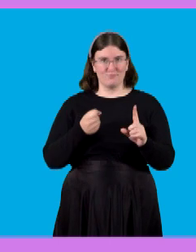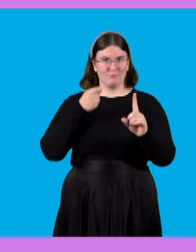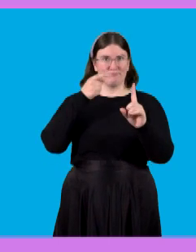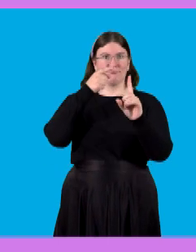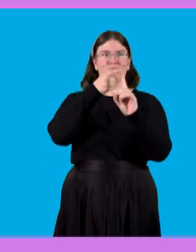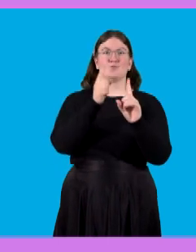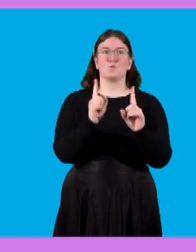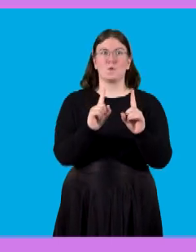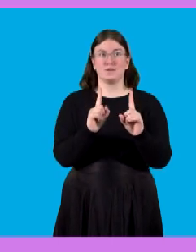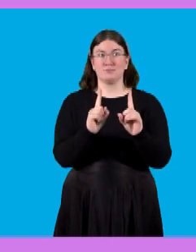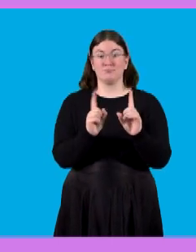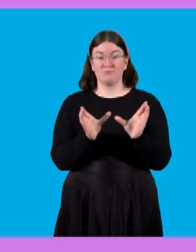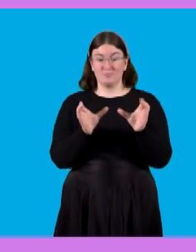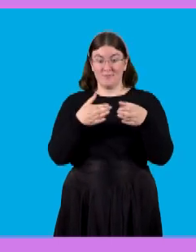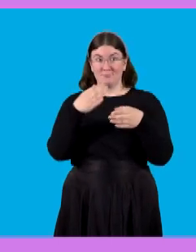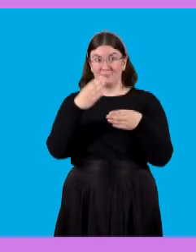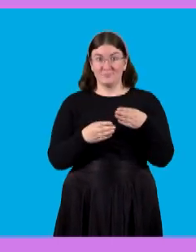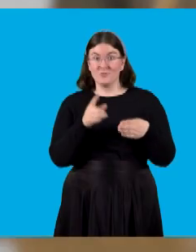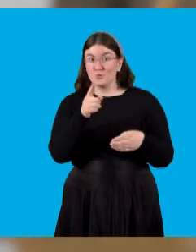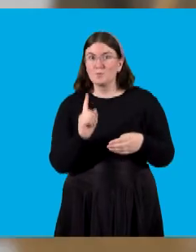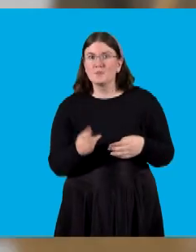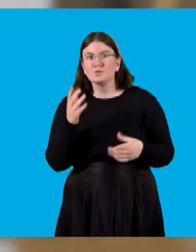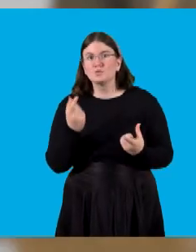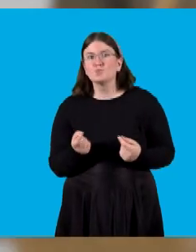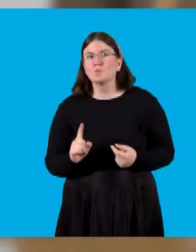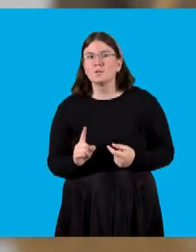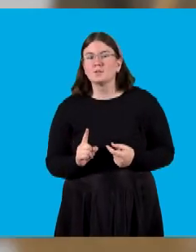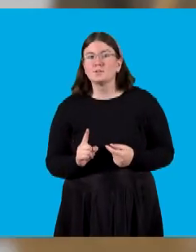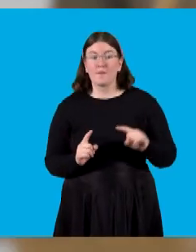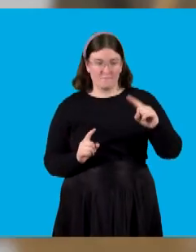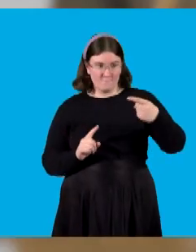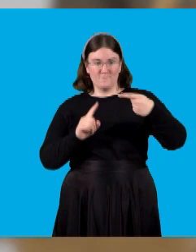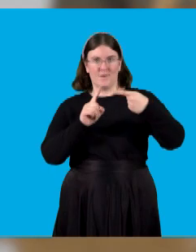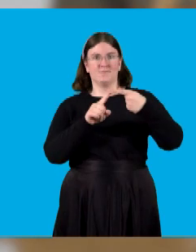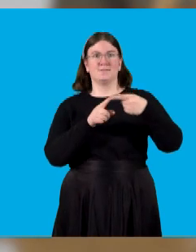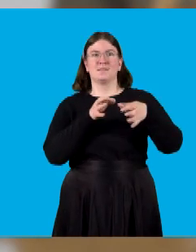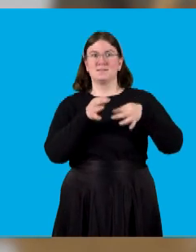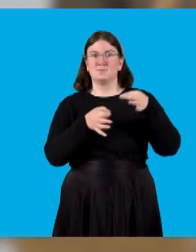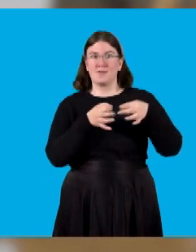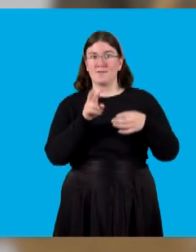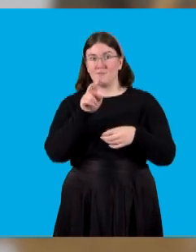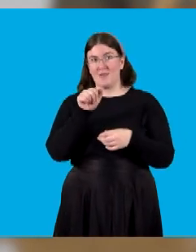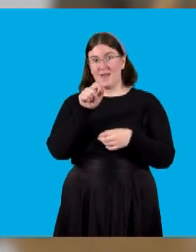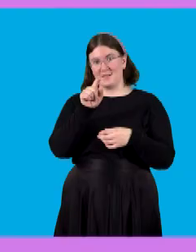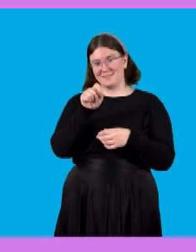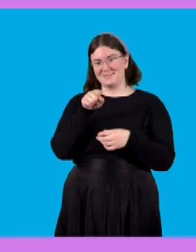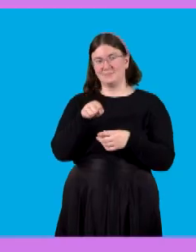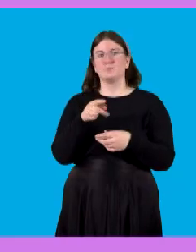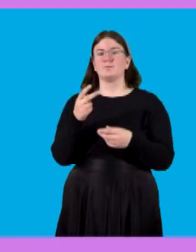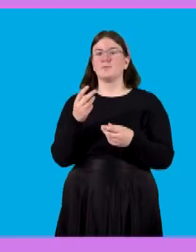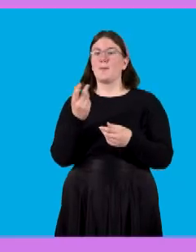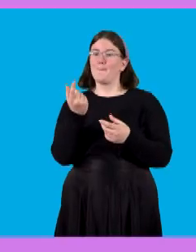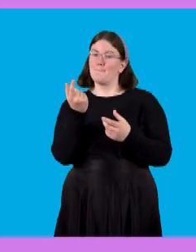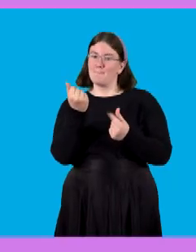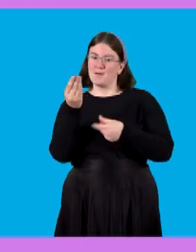objectives? So by the end of this lesson, you should be able to, right, first of all, define the terms VAT